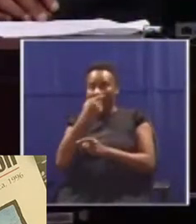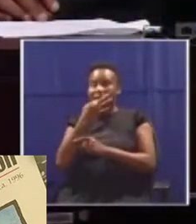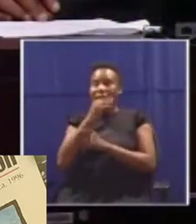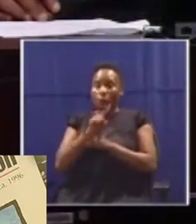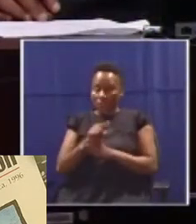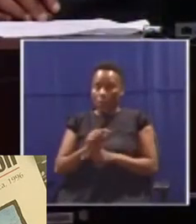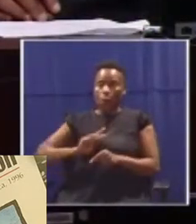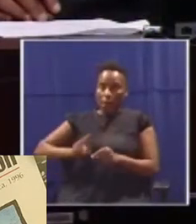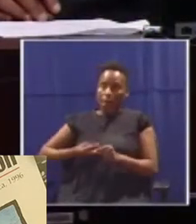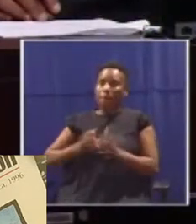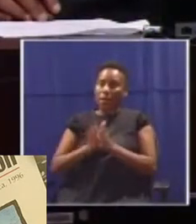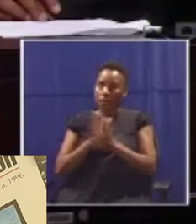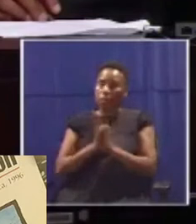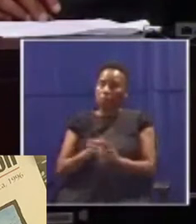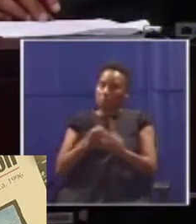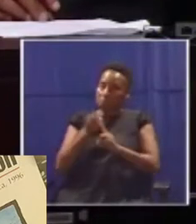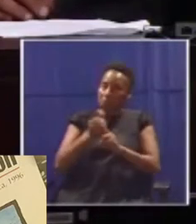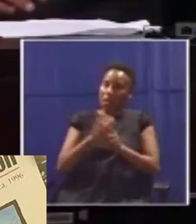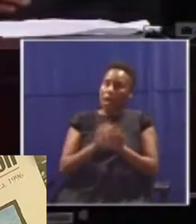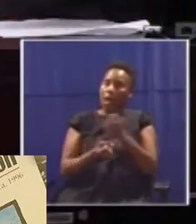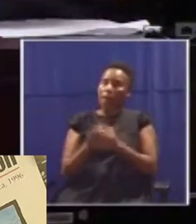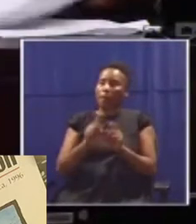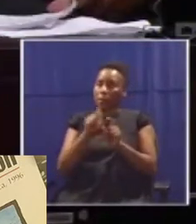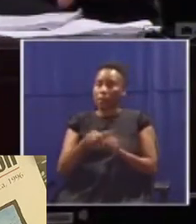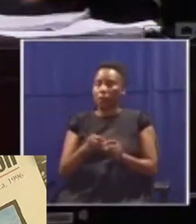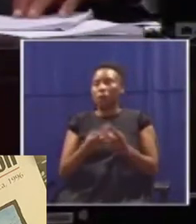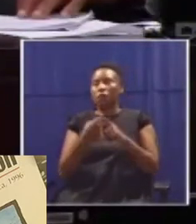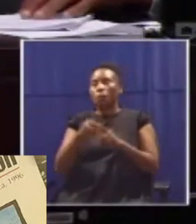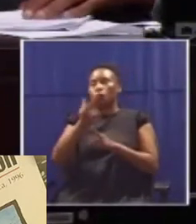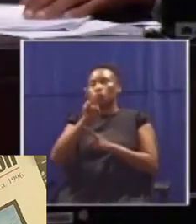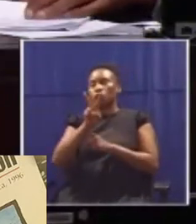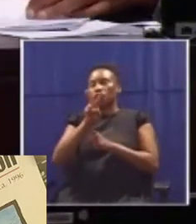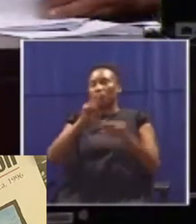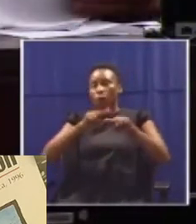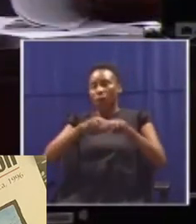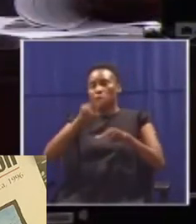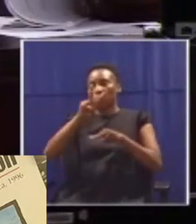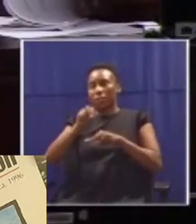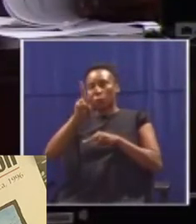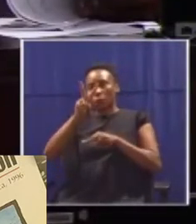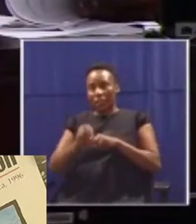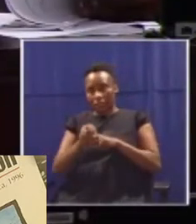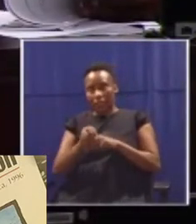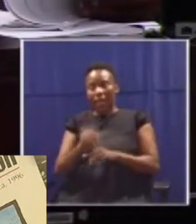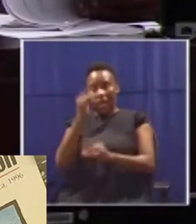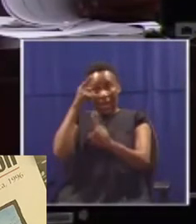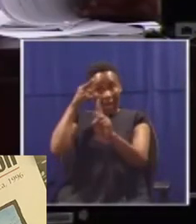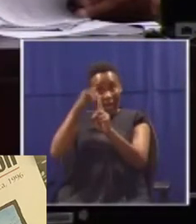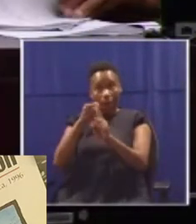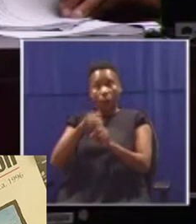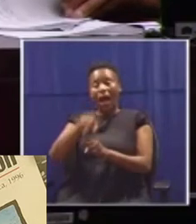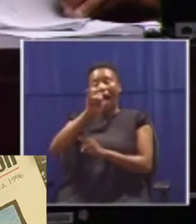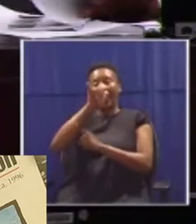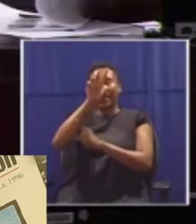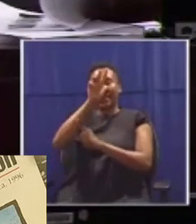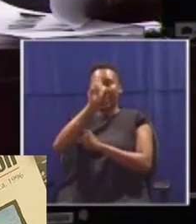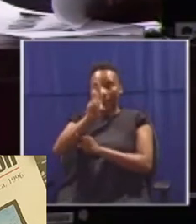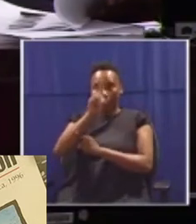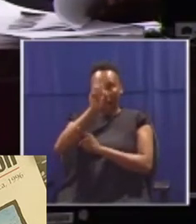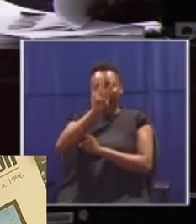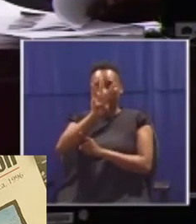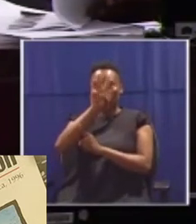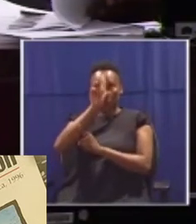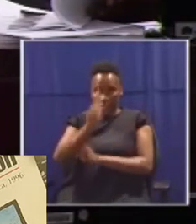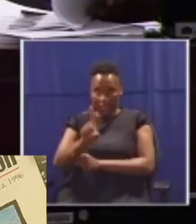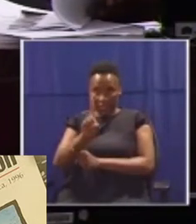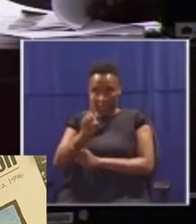African Union in February 2020. The aim of the IWD 2023 campaign theme